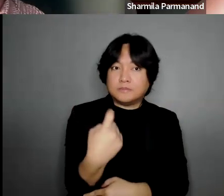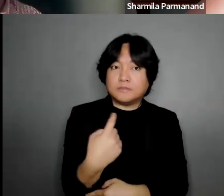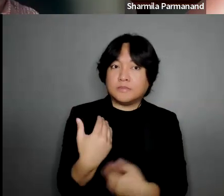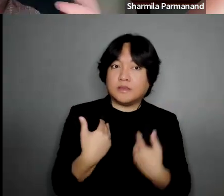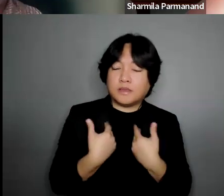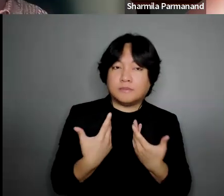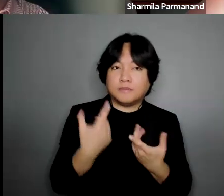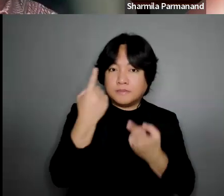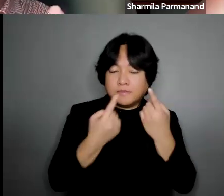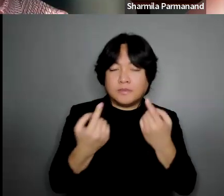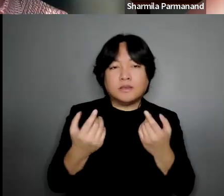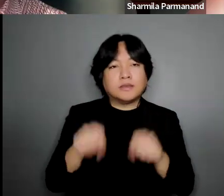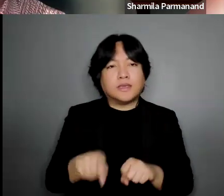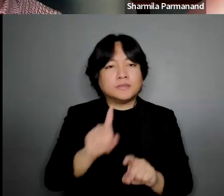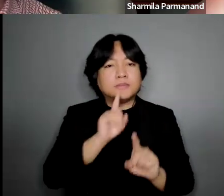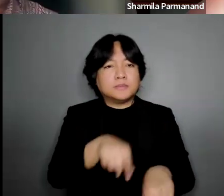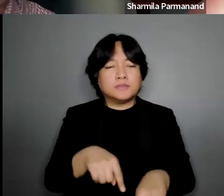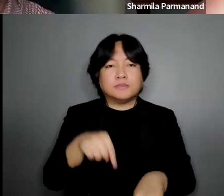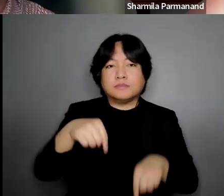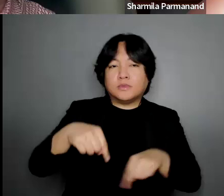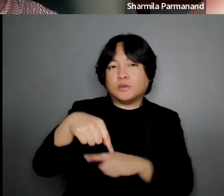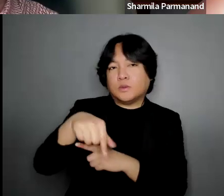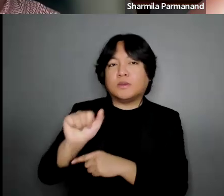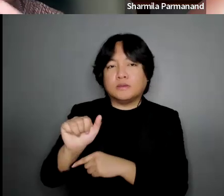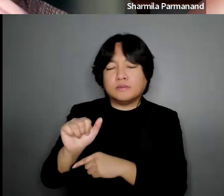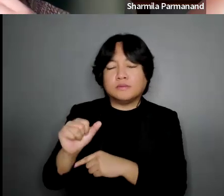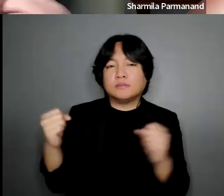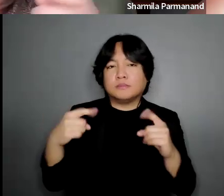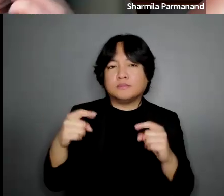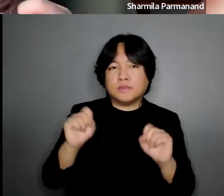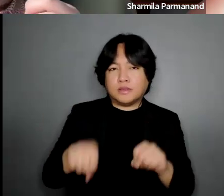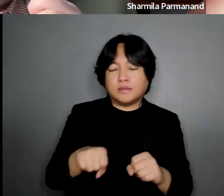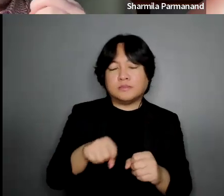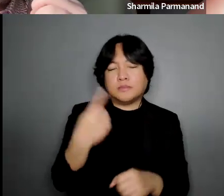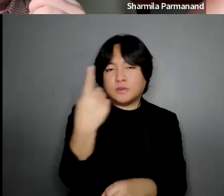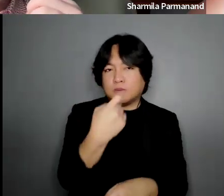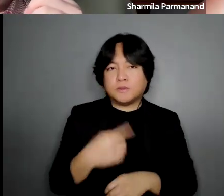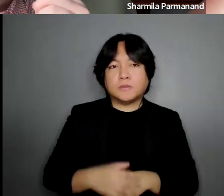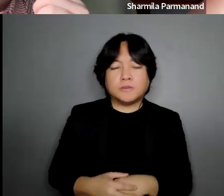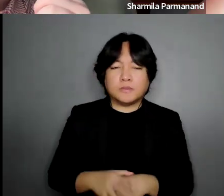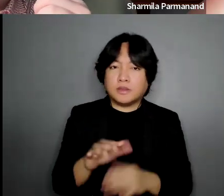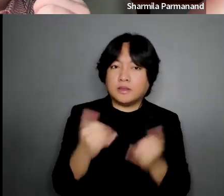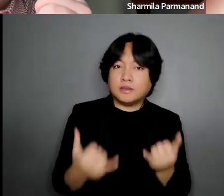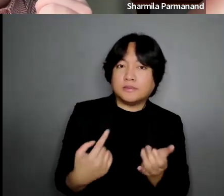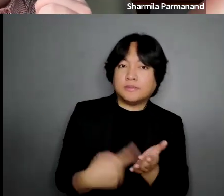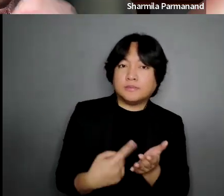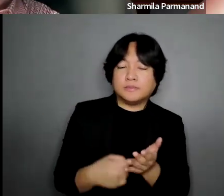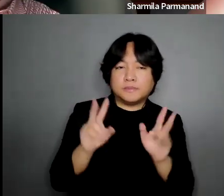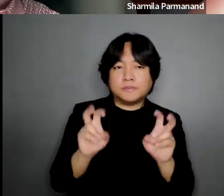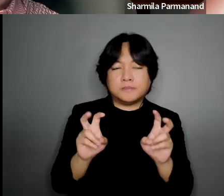last question, feel free to put them in the Q&A so we can discuss them. No? But since we're in the discussion, no, of sort